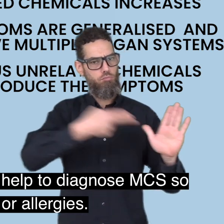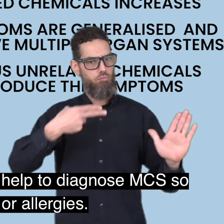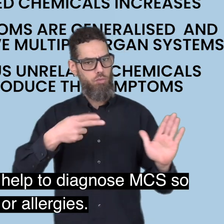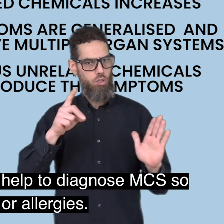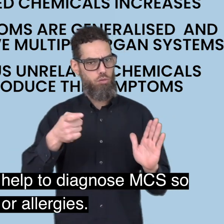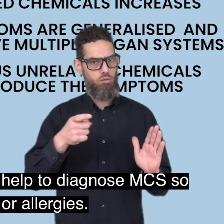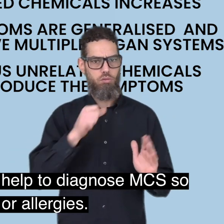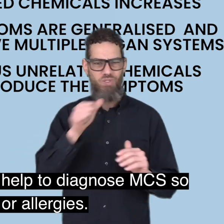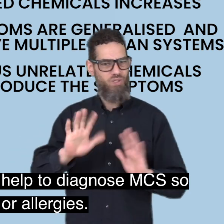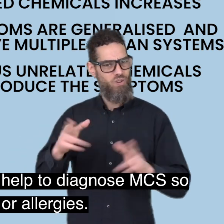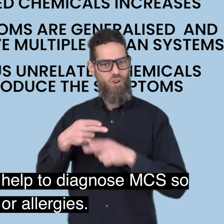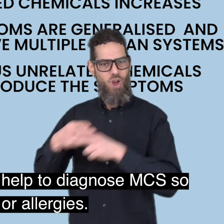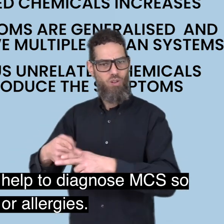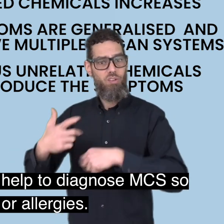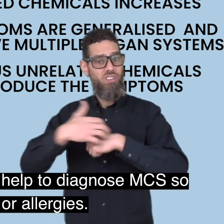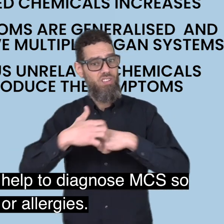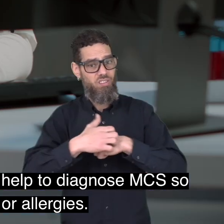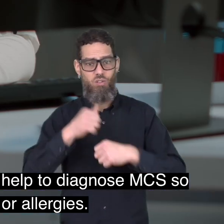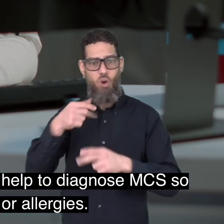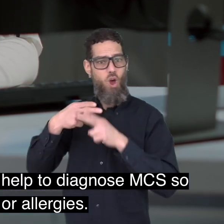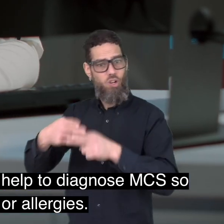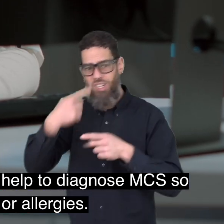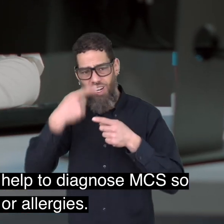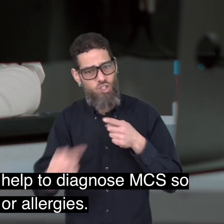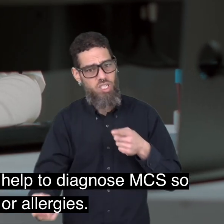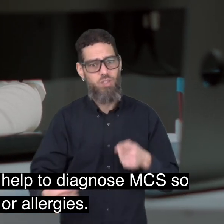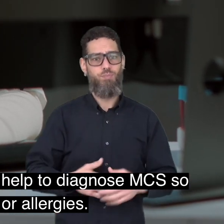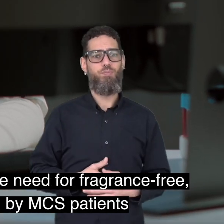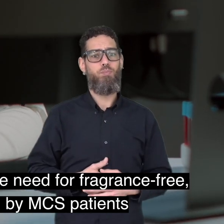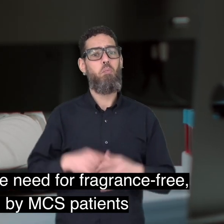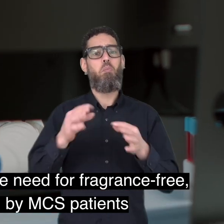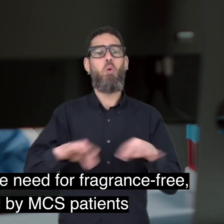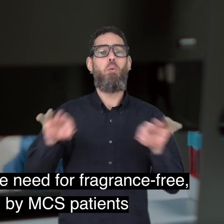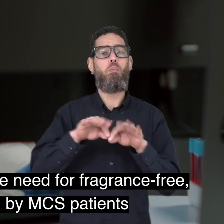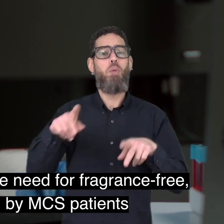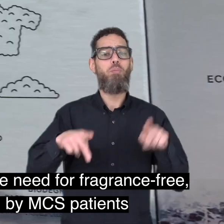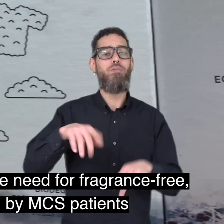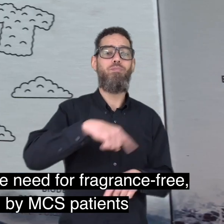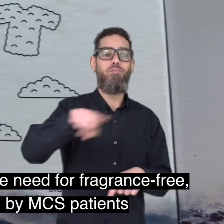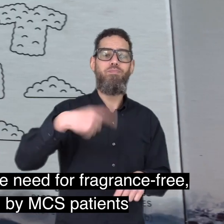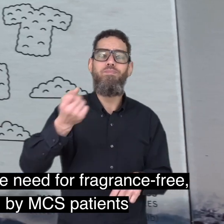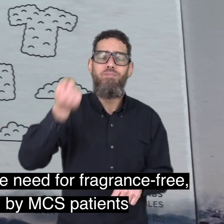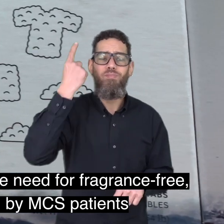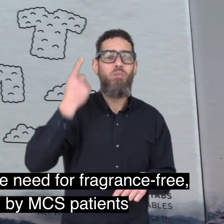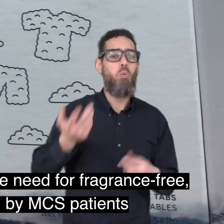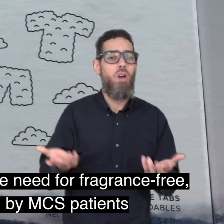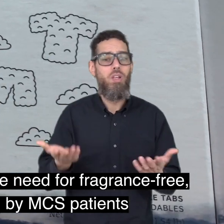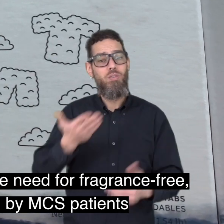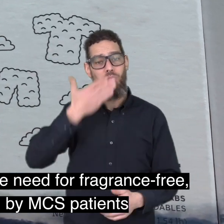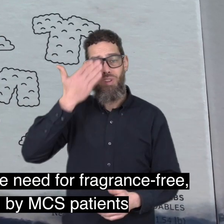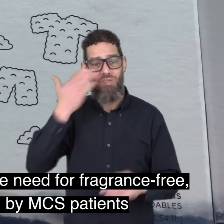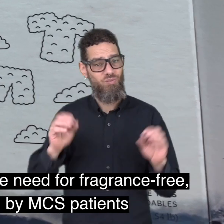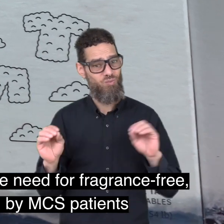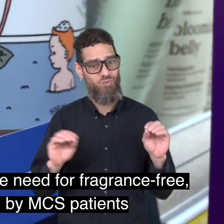mistakenly diagnosed as asthma or allergies. It is important for the medical professional to understand the need for fragrance-free,